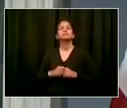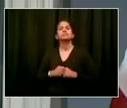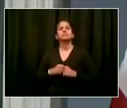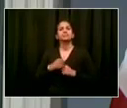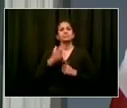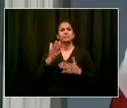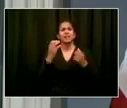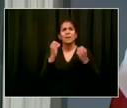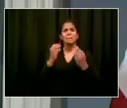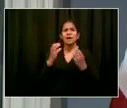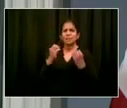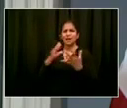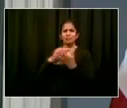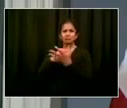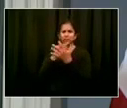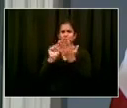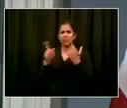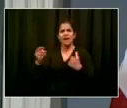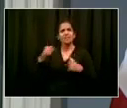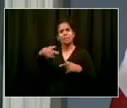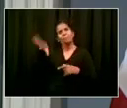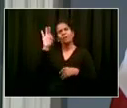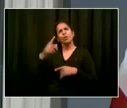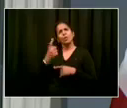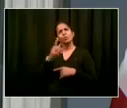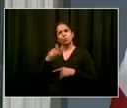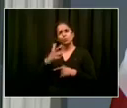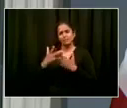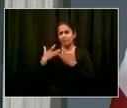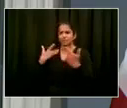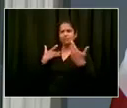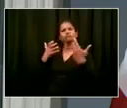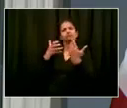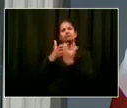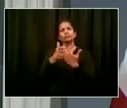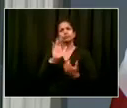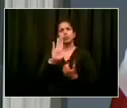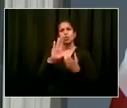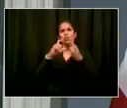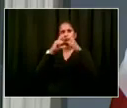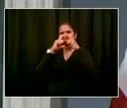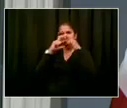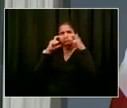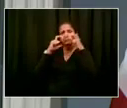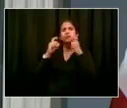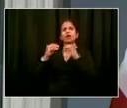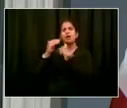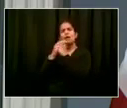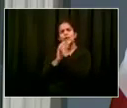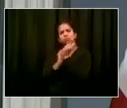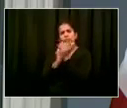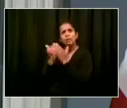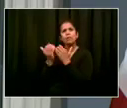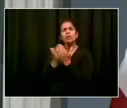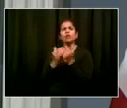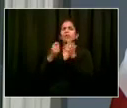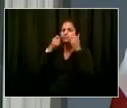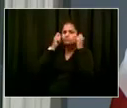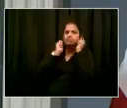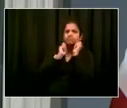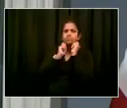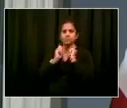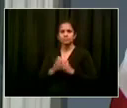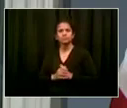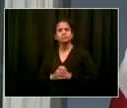children. I'll note that all children will be given free masks in our public schools, but we're asking parents